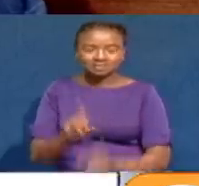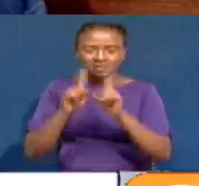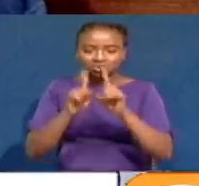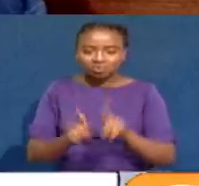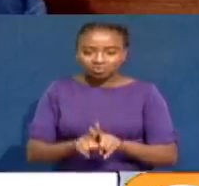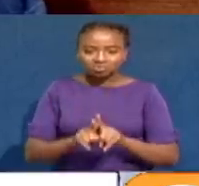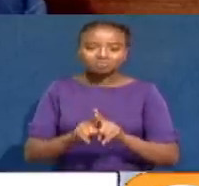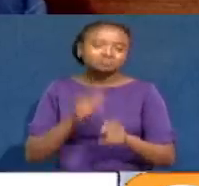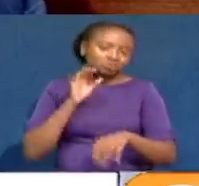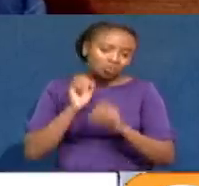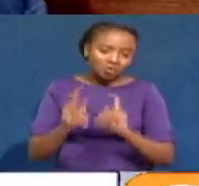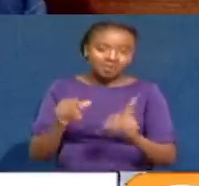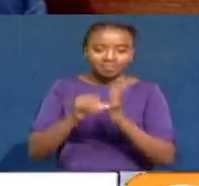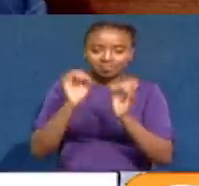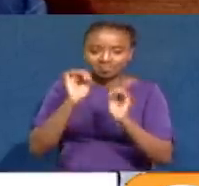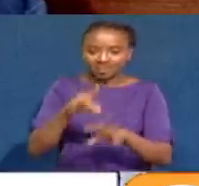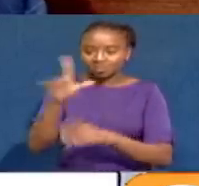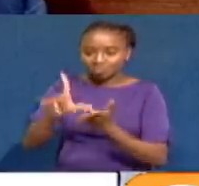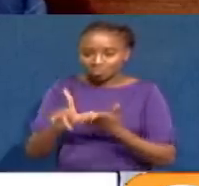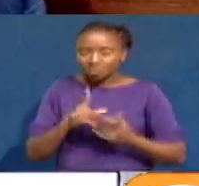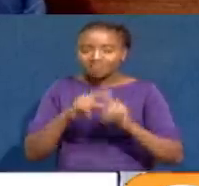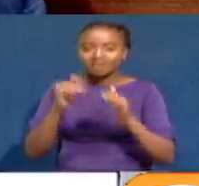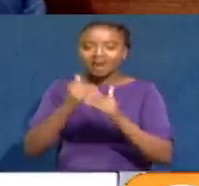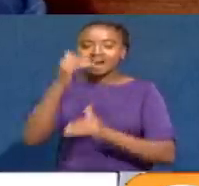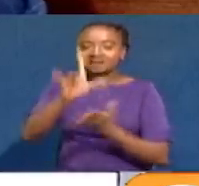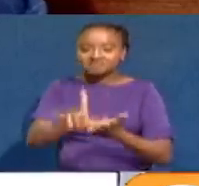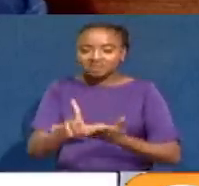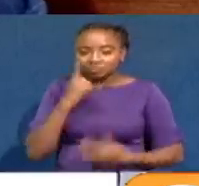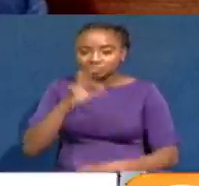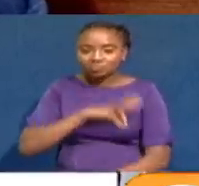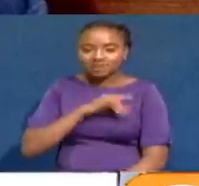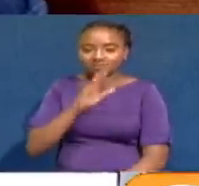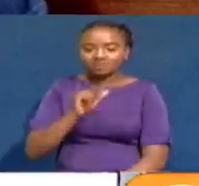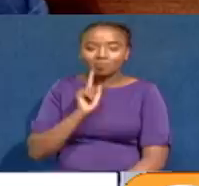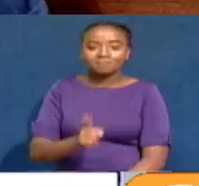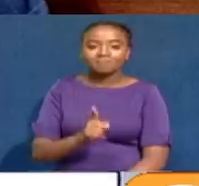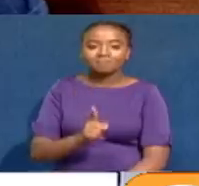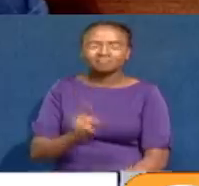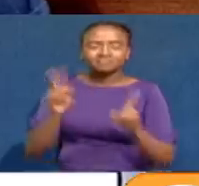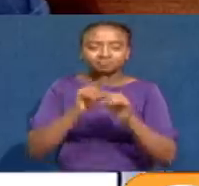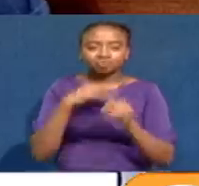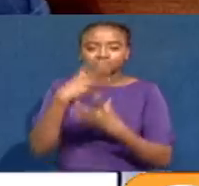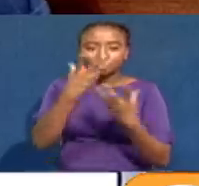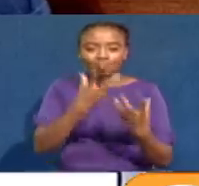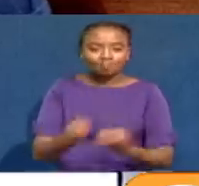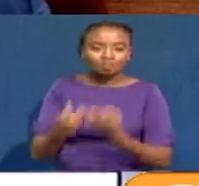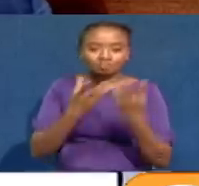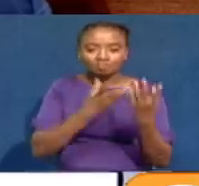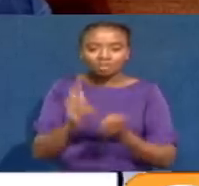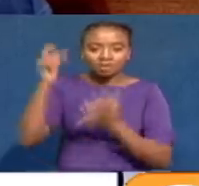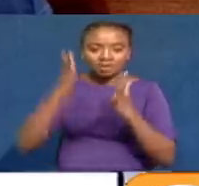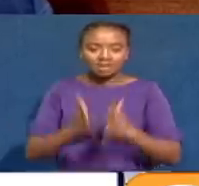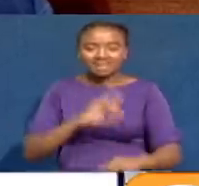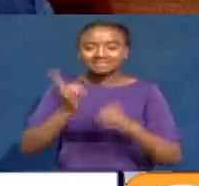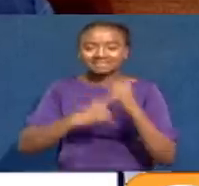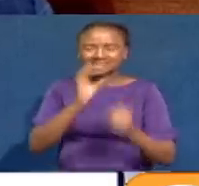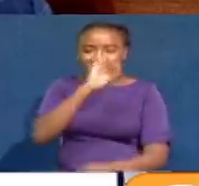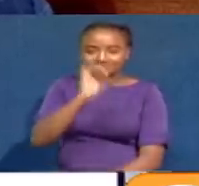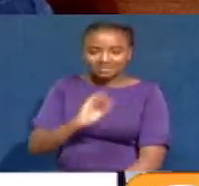good to borrow, that's fine. But even after we borrow, who is benefiting and who is milking Kenyans?